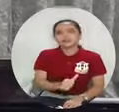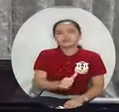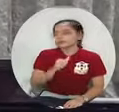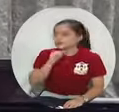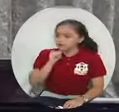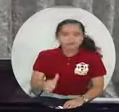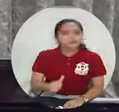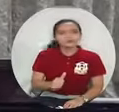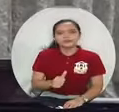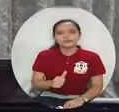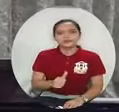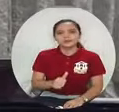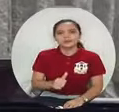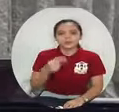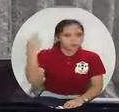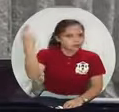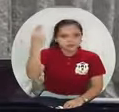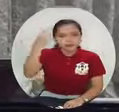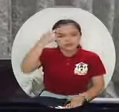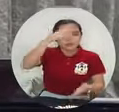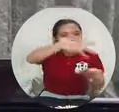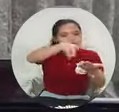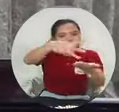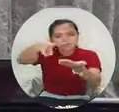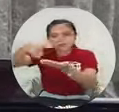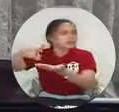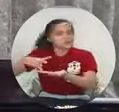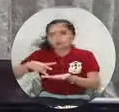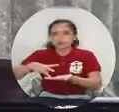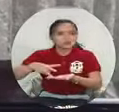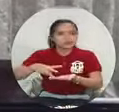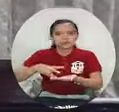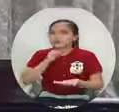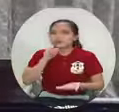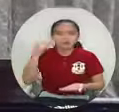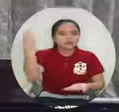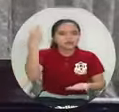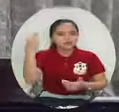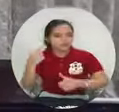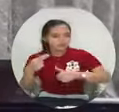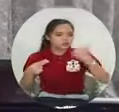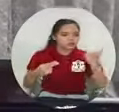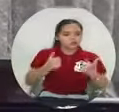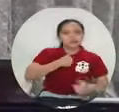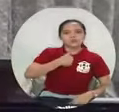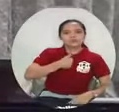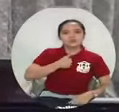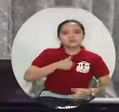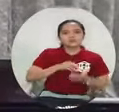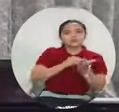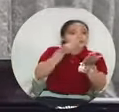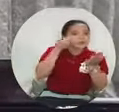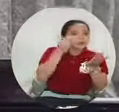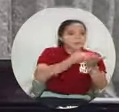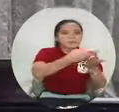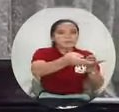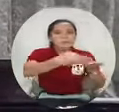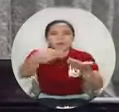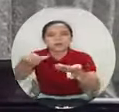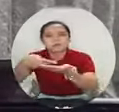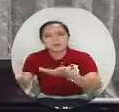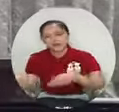don't use it for other things. Don't use it for yourself. I believe because this